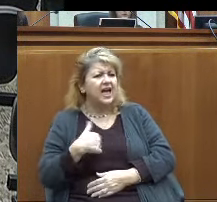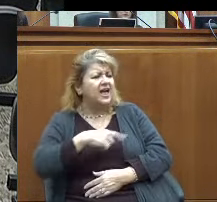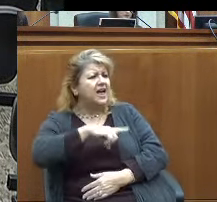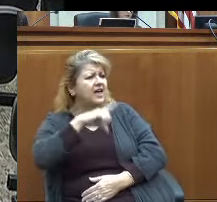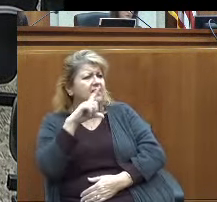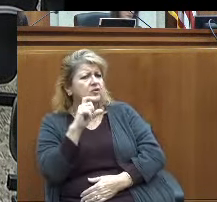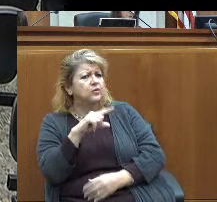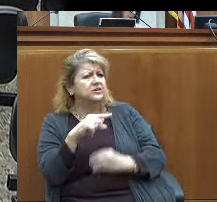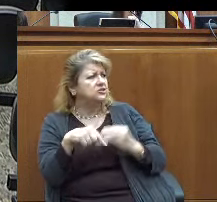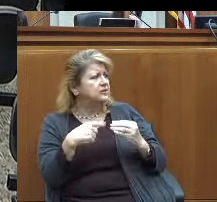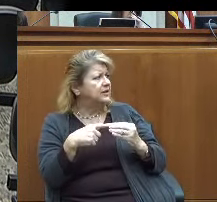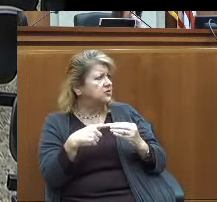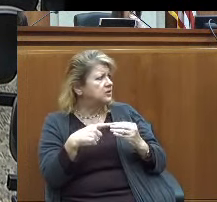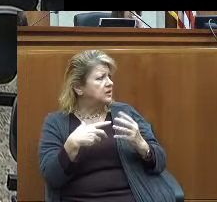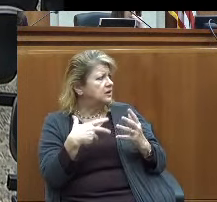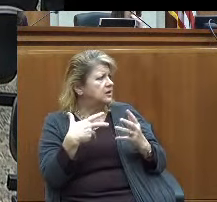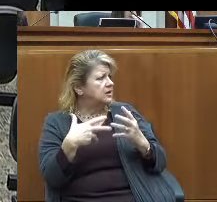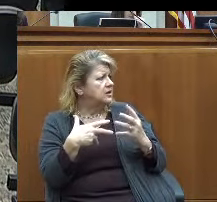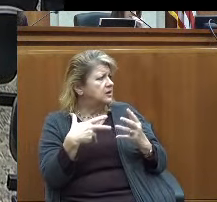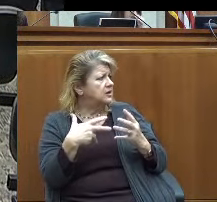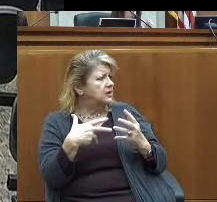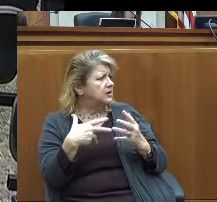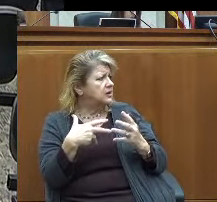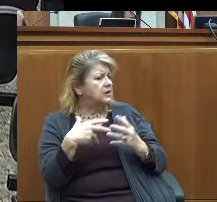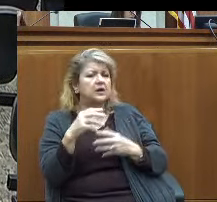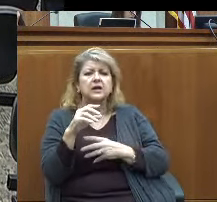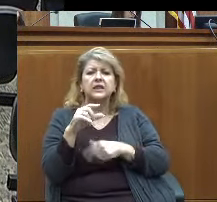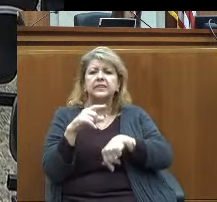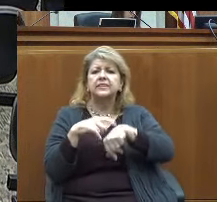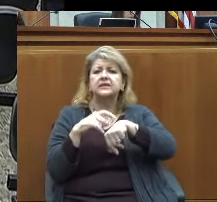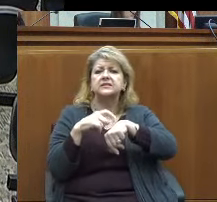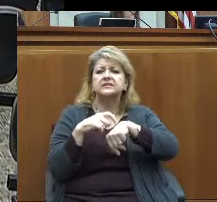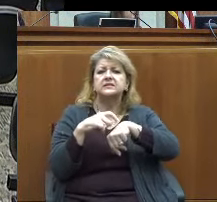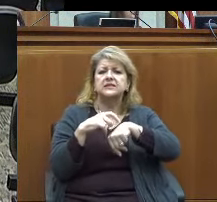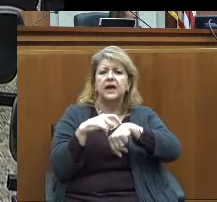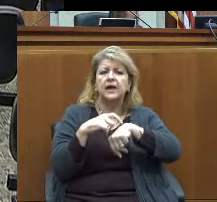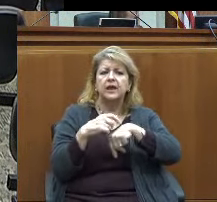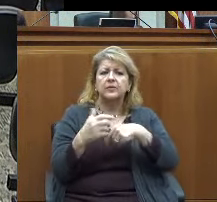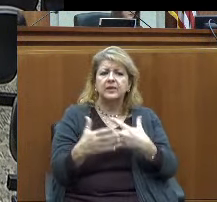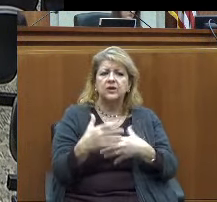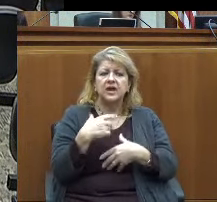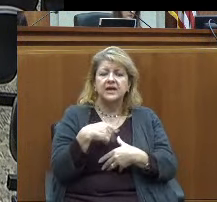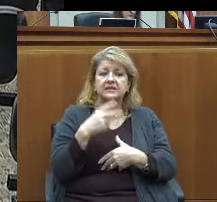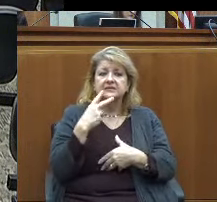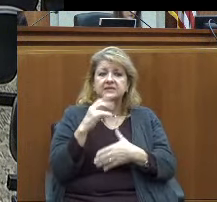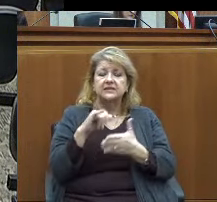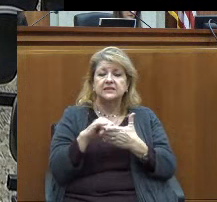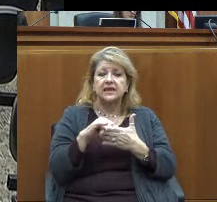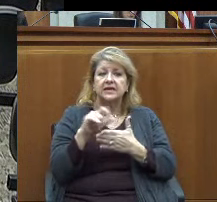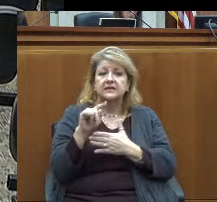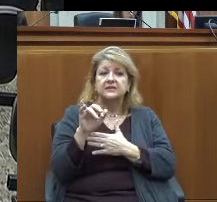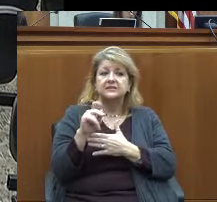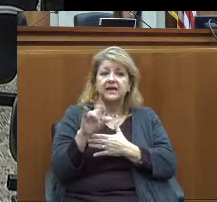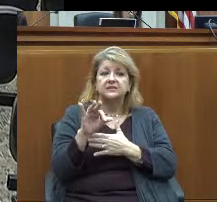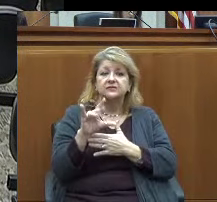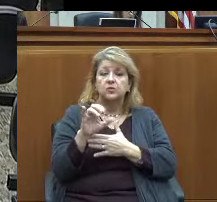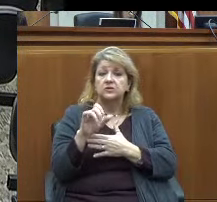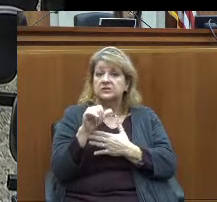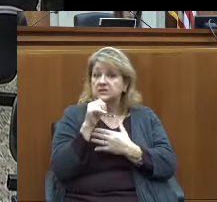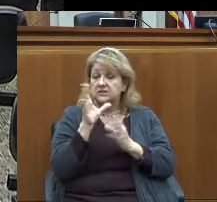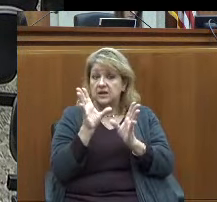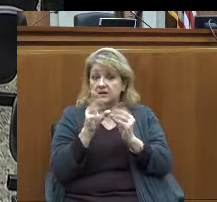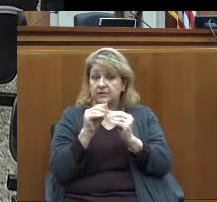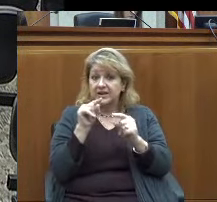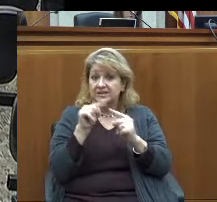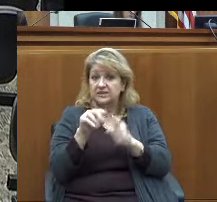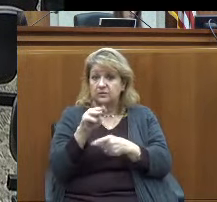I have a question about, I guess, the timeline here. So I see that the task force doesn't meet